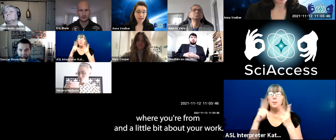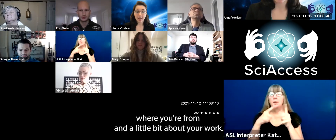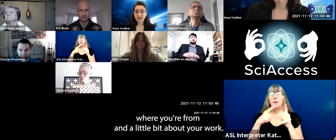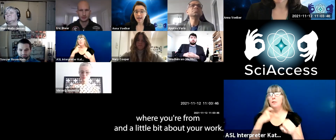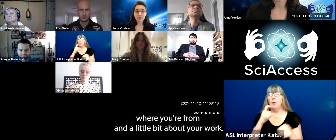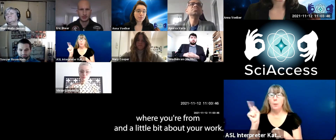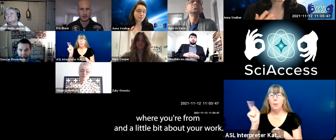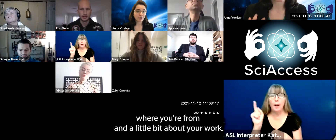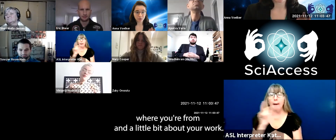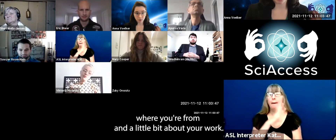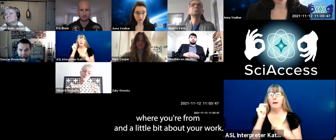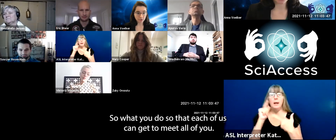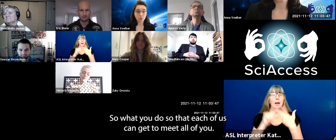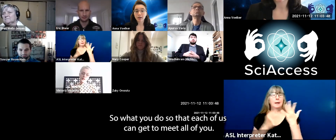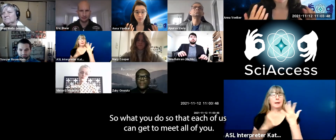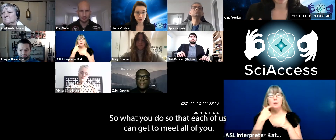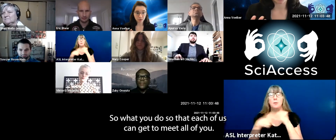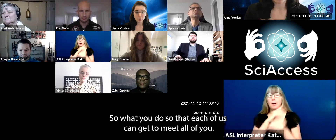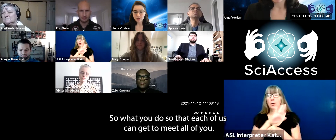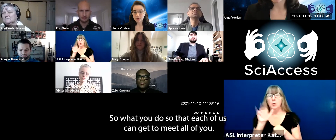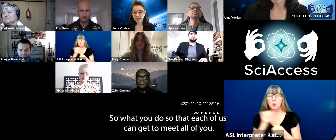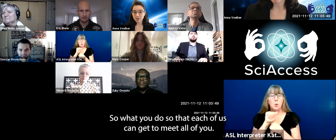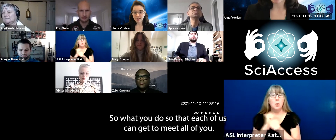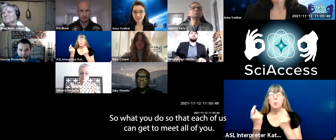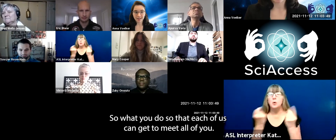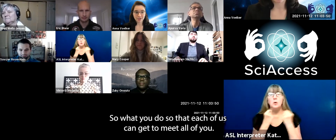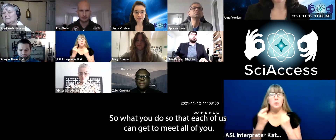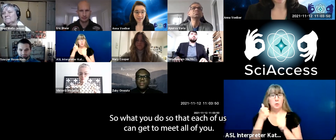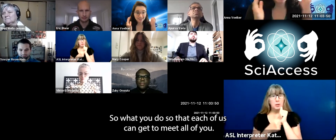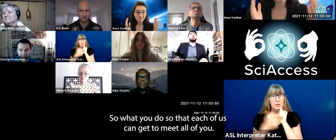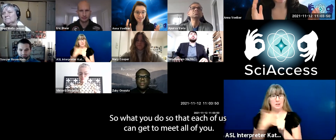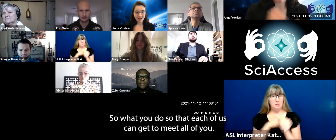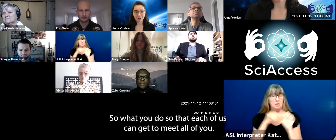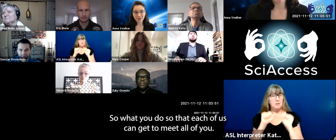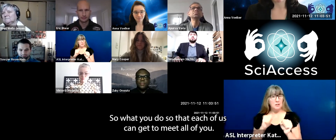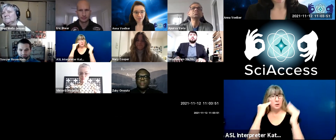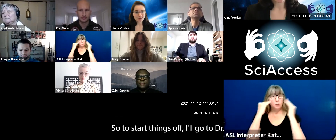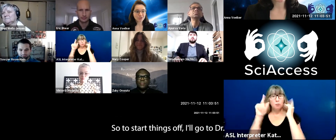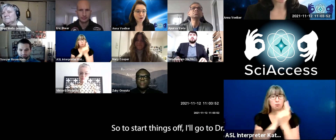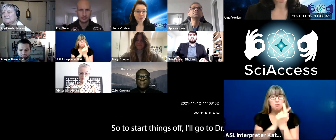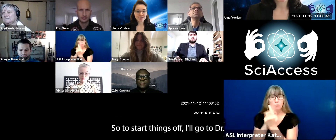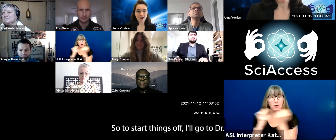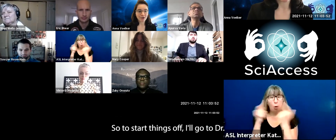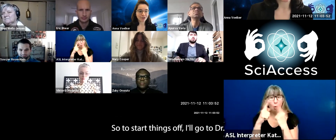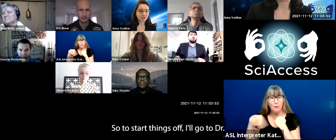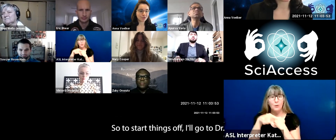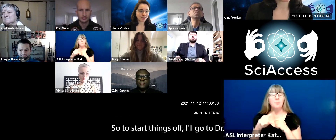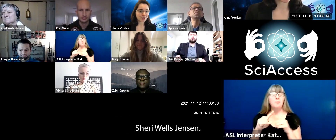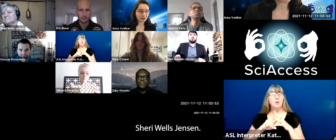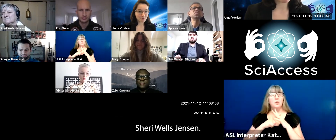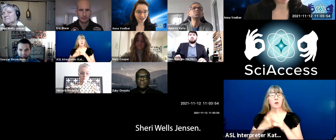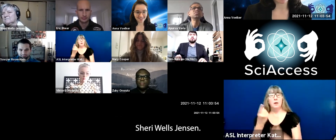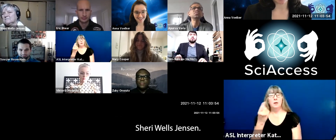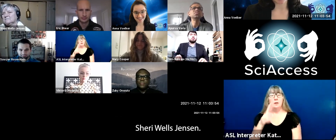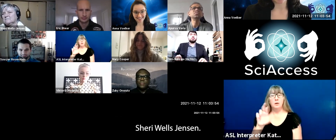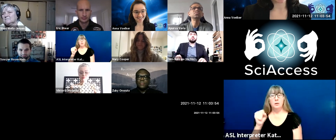from, and a little bit about your work. So what you do, so that each of us can get to meet all of you. So to start things off, I'll go to Dr.